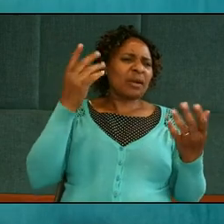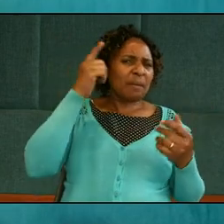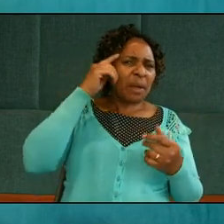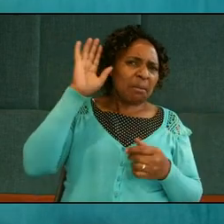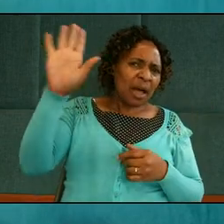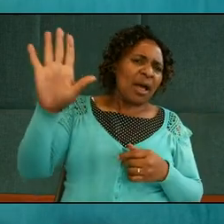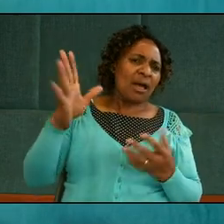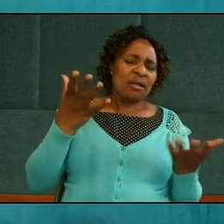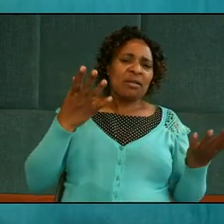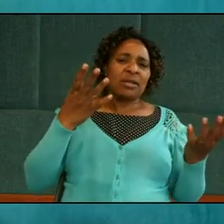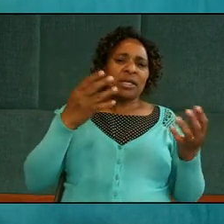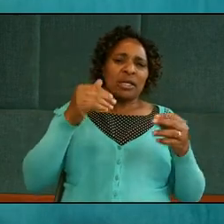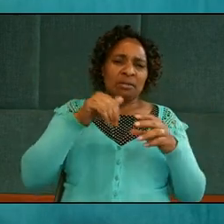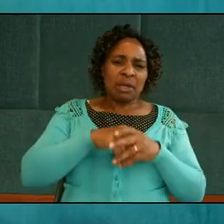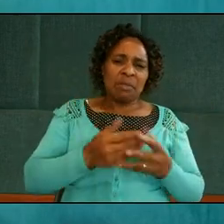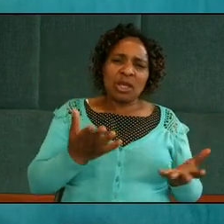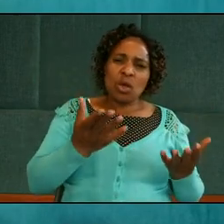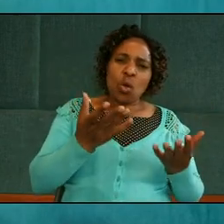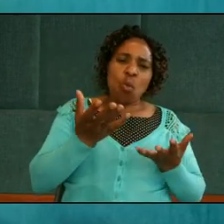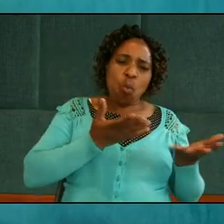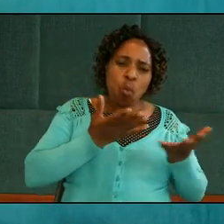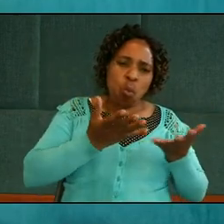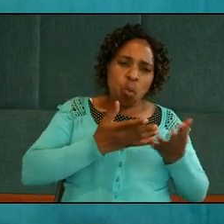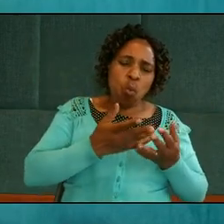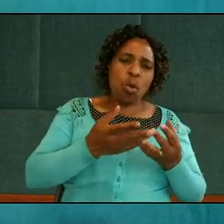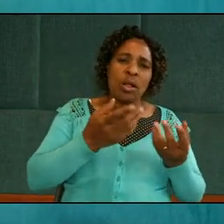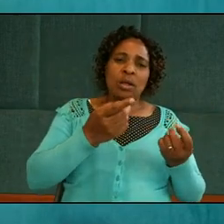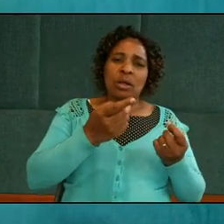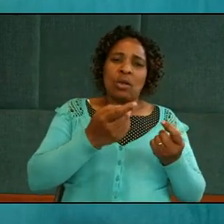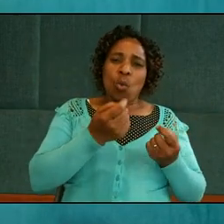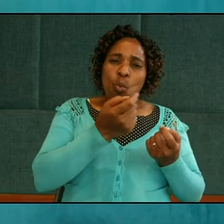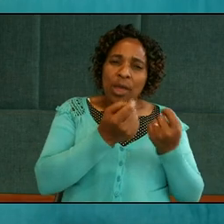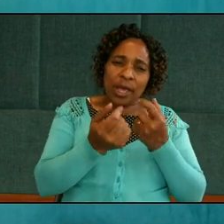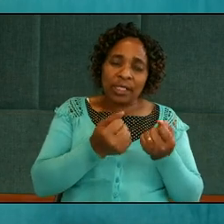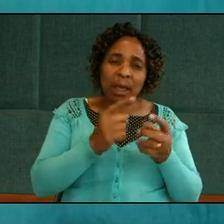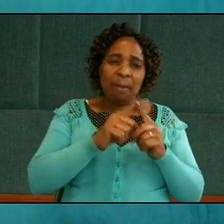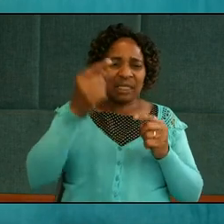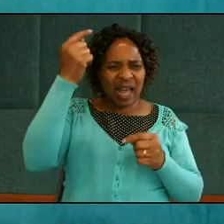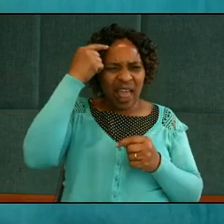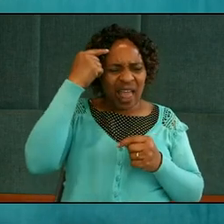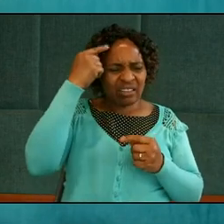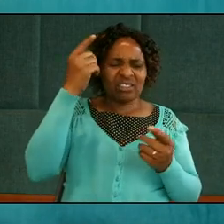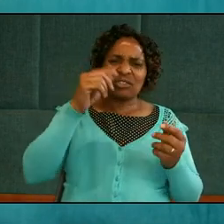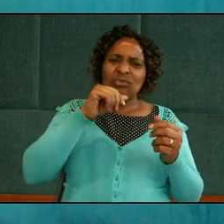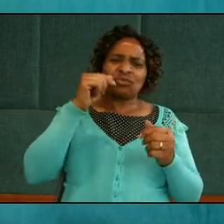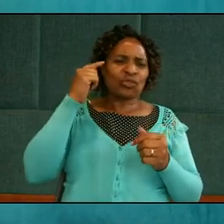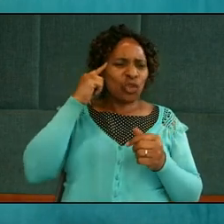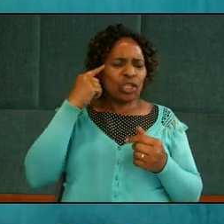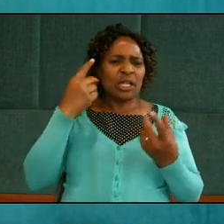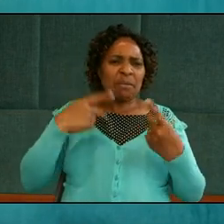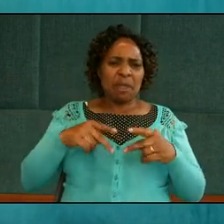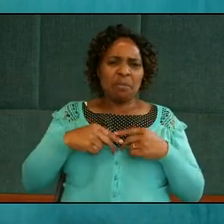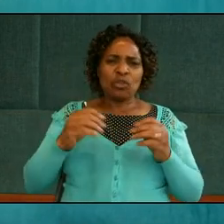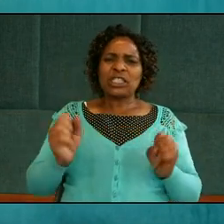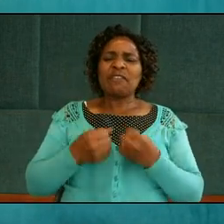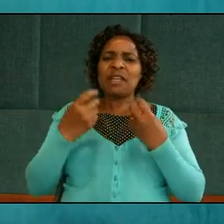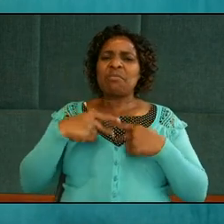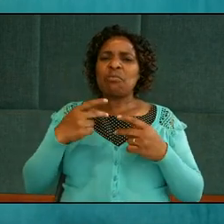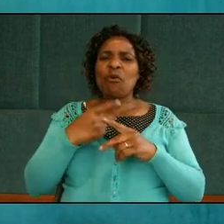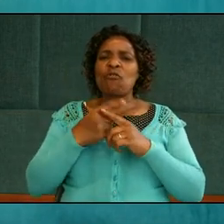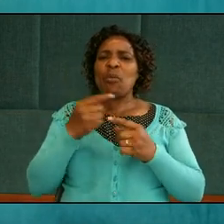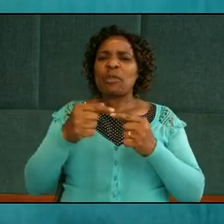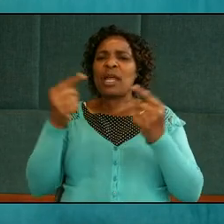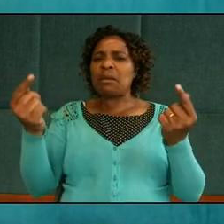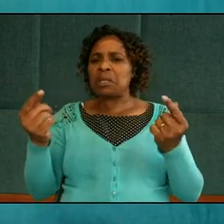wheat in the field, but in his head, he had thoughts about his people. He had thoughts about saving his people from